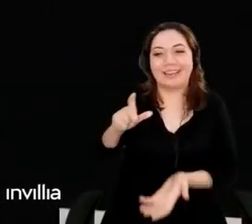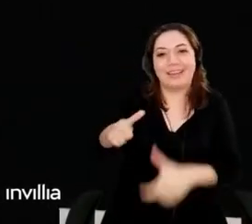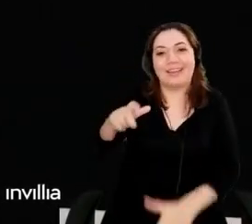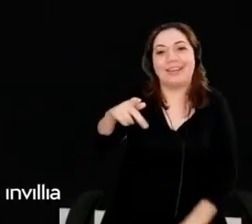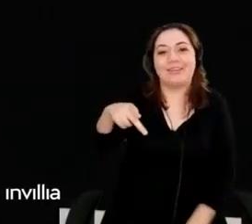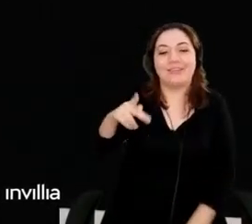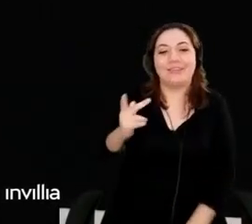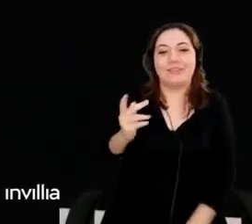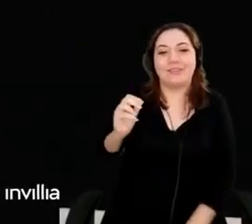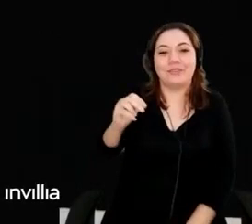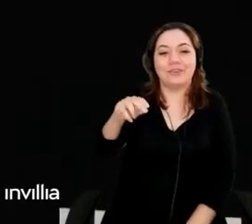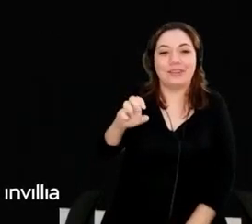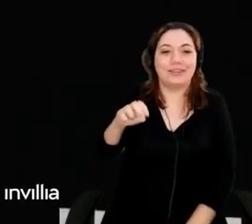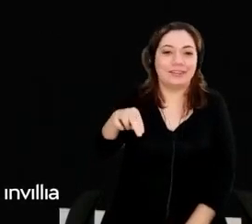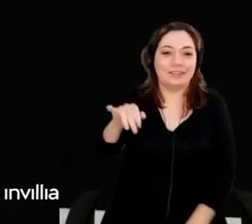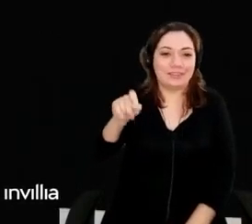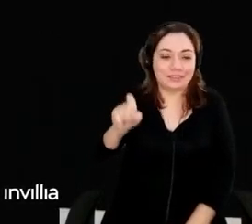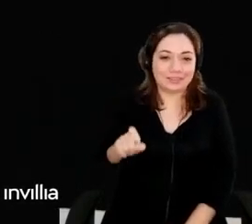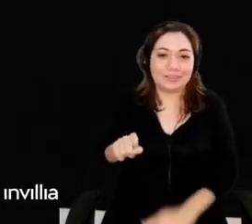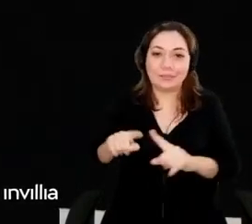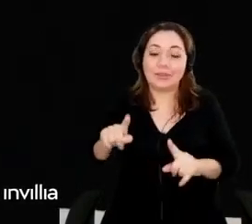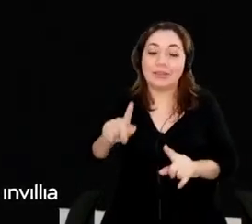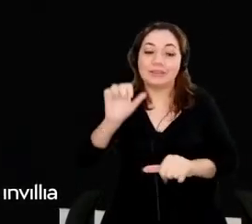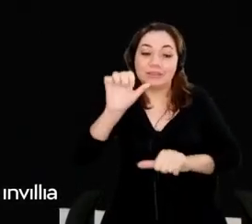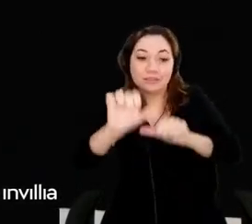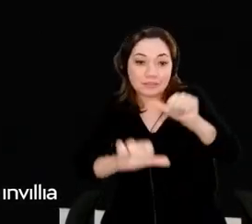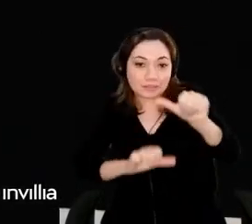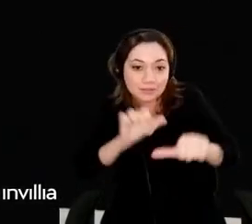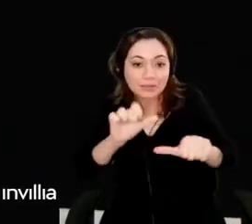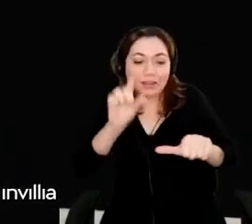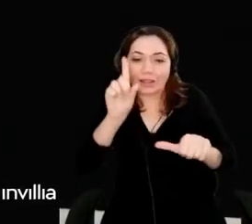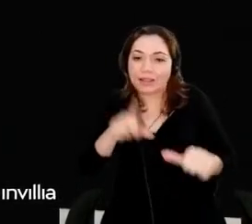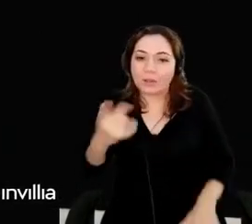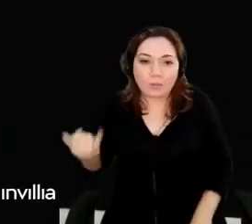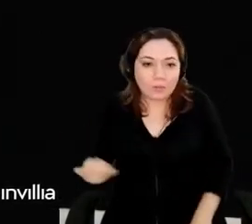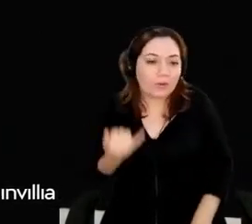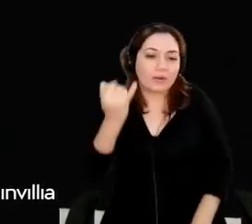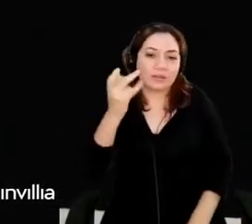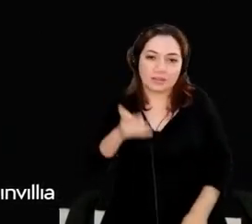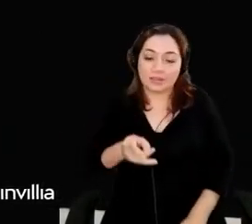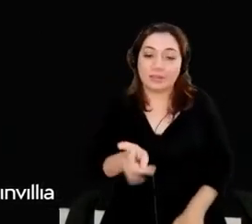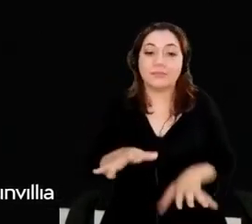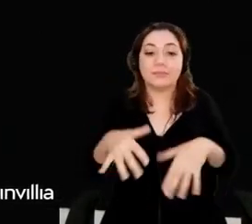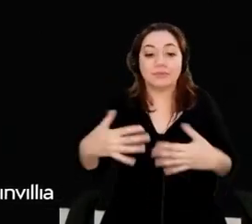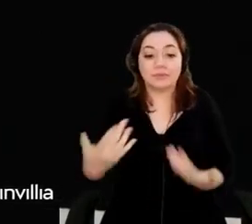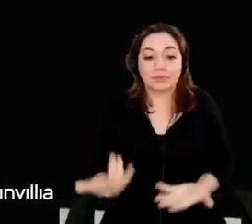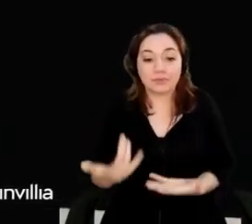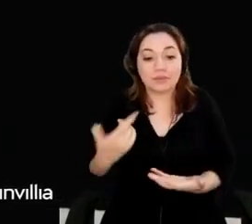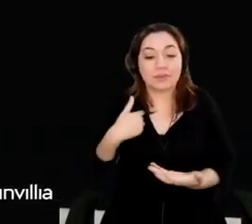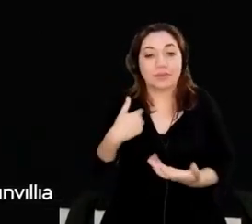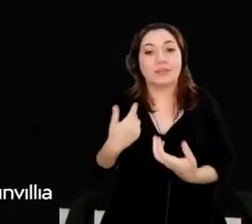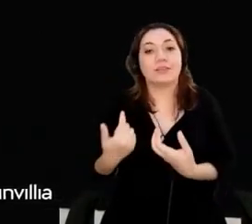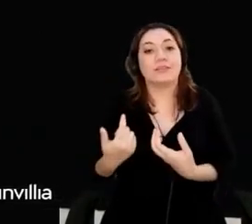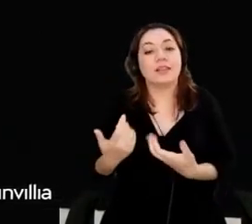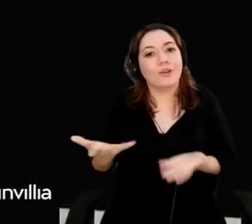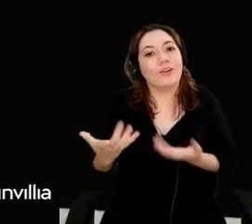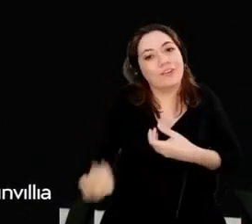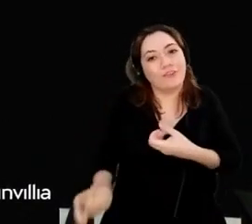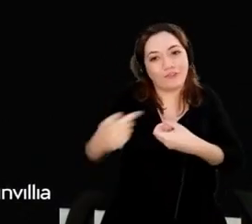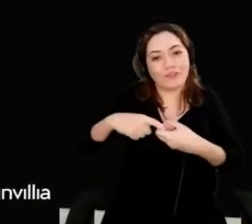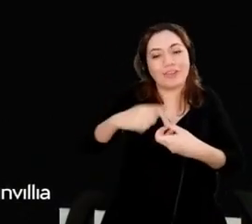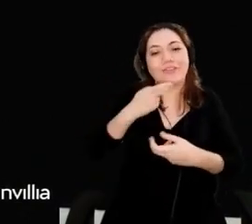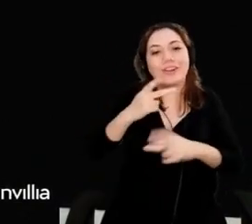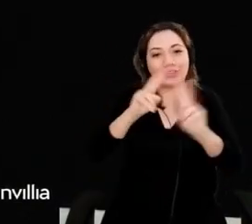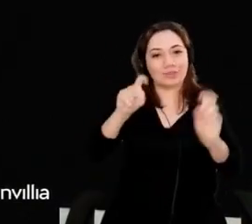But change is important and constant. And so going back to this building, how much